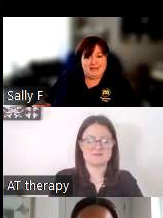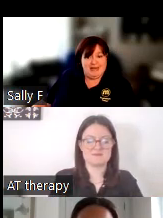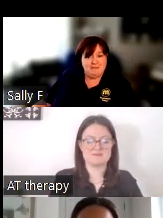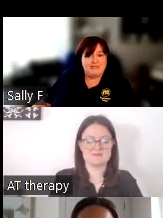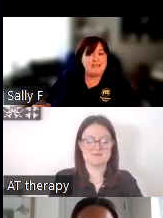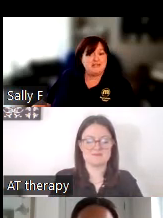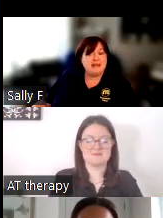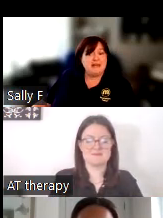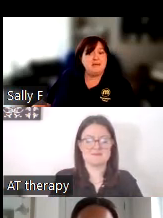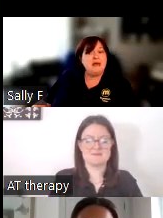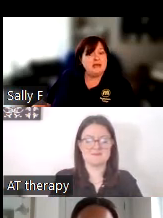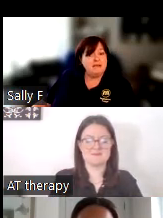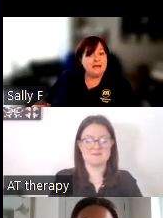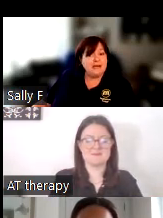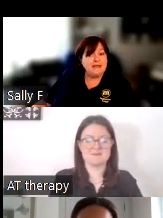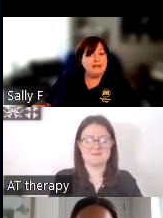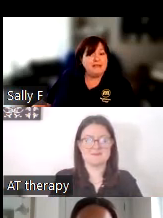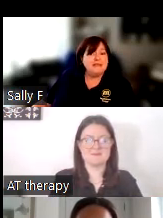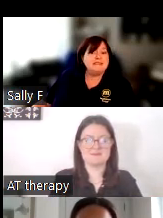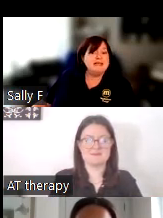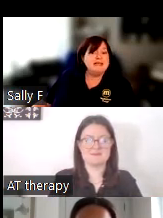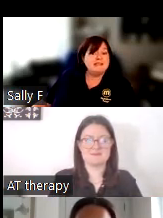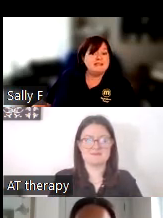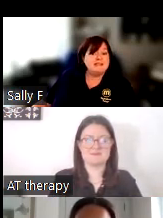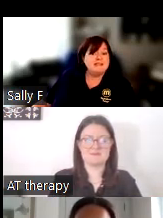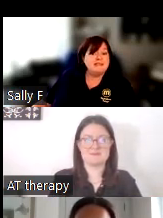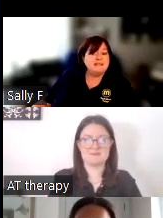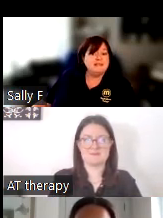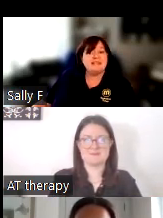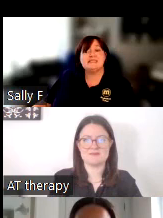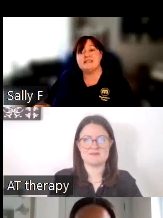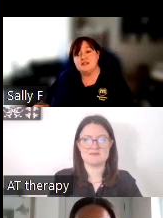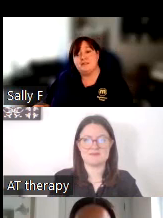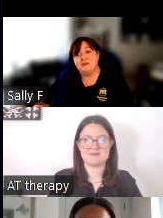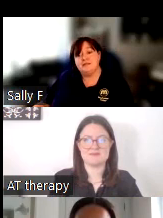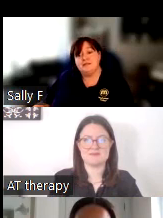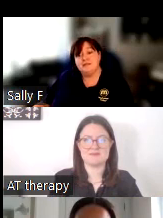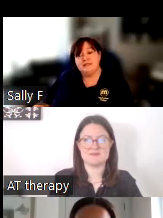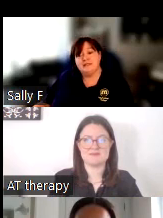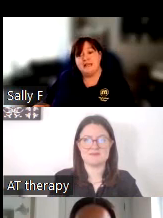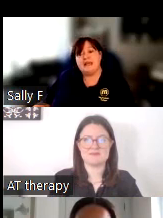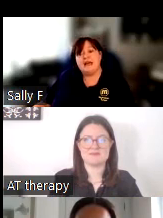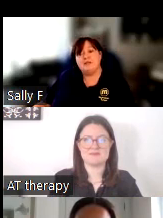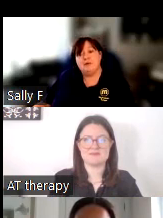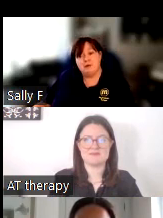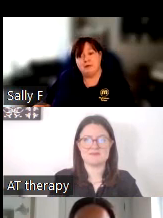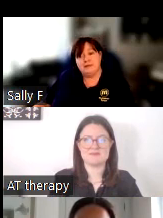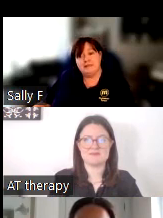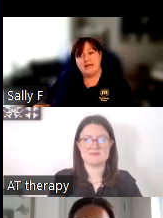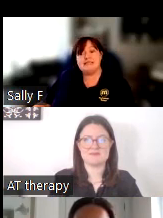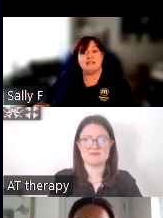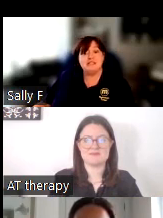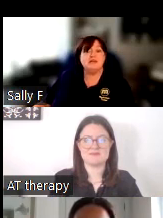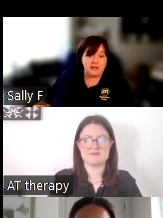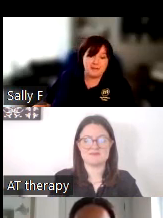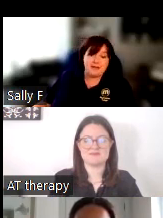are on here now. Tennis racket, you're making a racket. The seasons, let's season your food. Then you can have the pool.